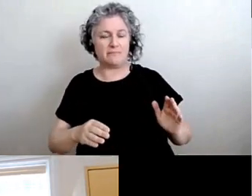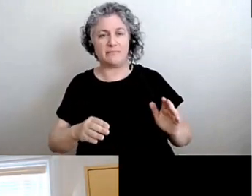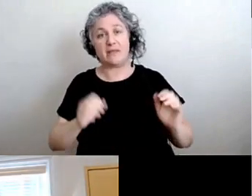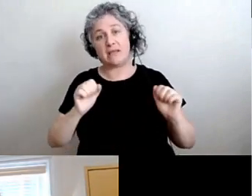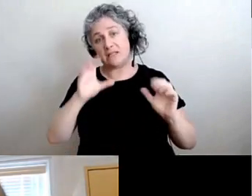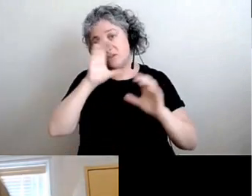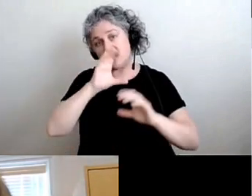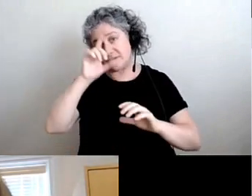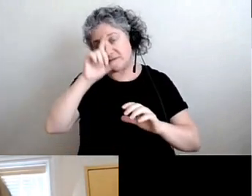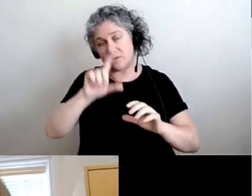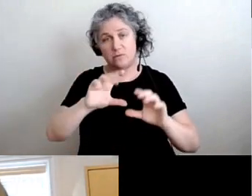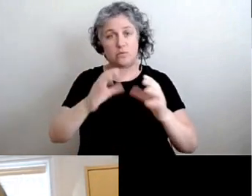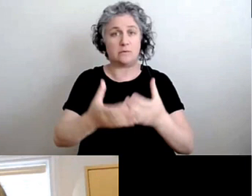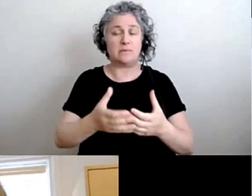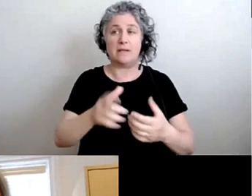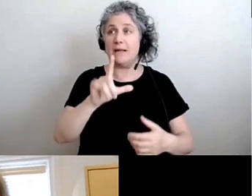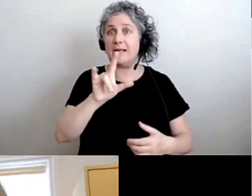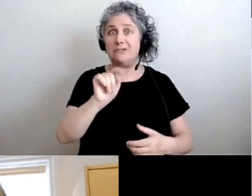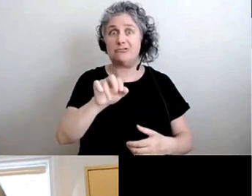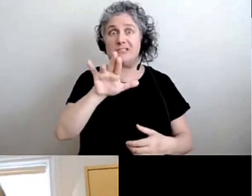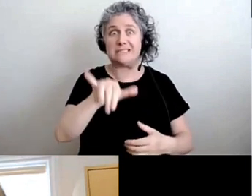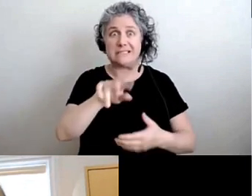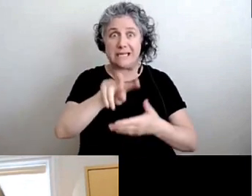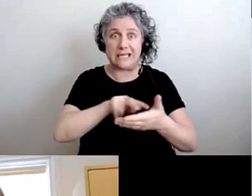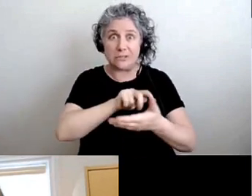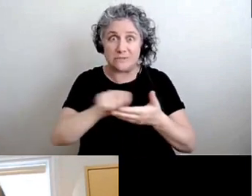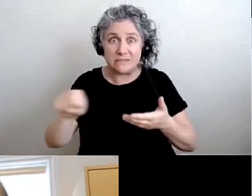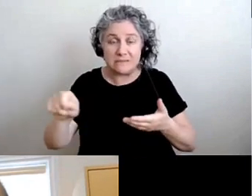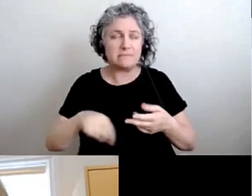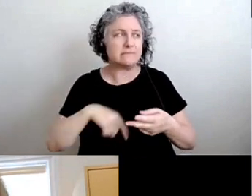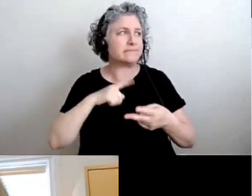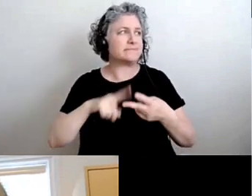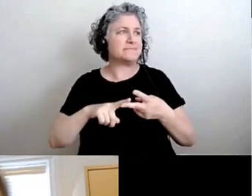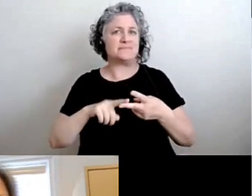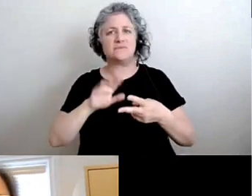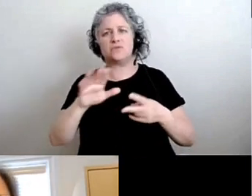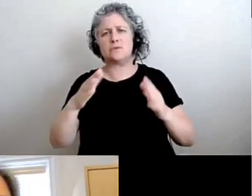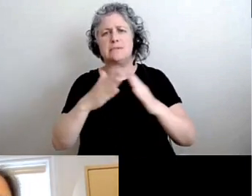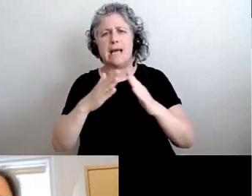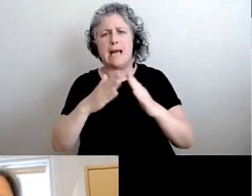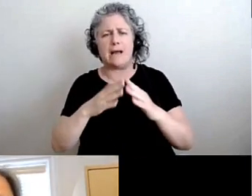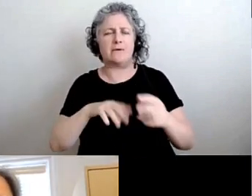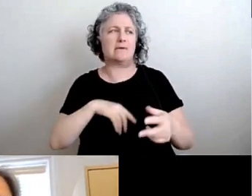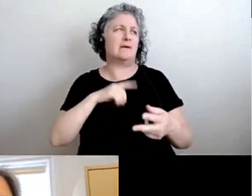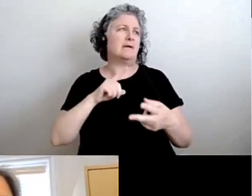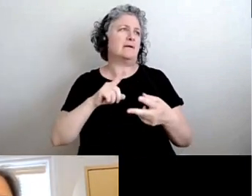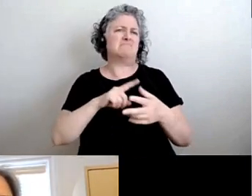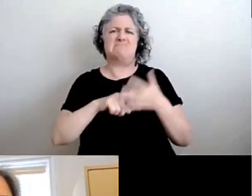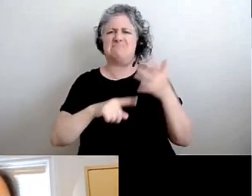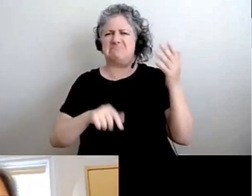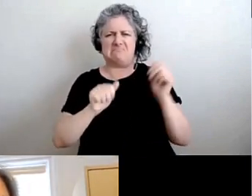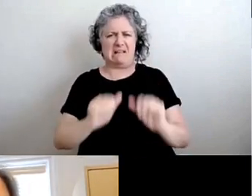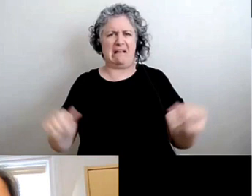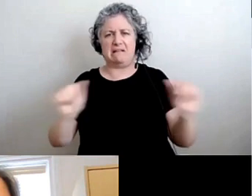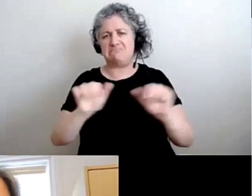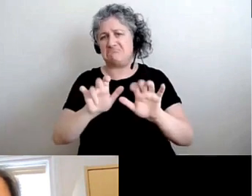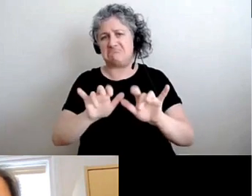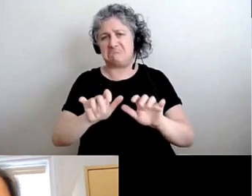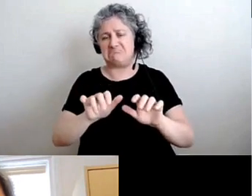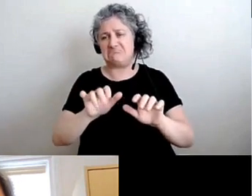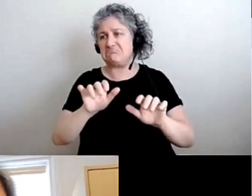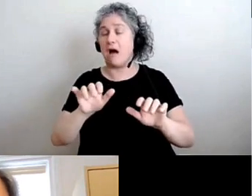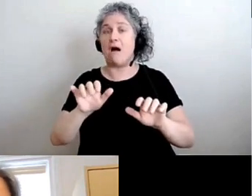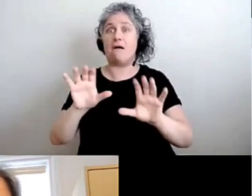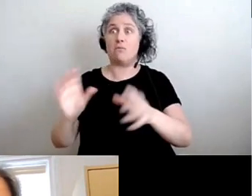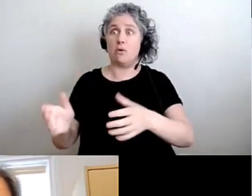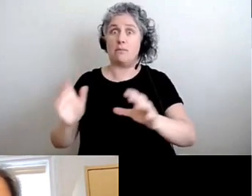of, you could put literacy, you could put your town or whatever, and you would find